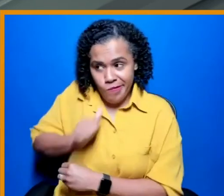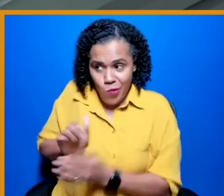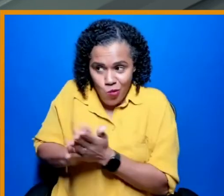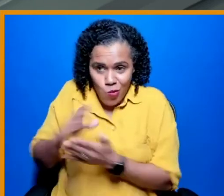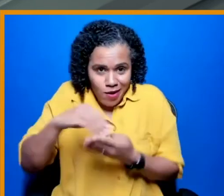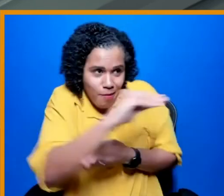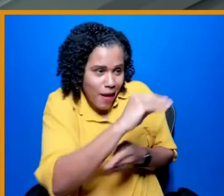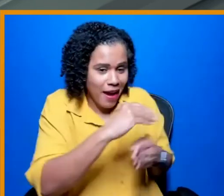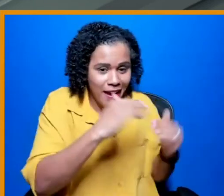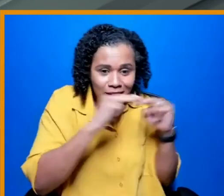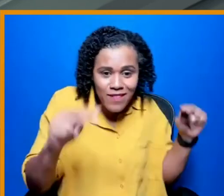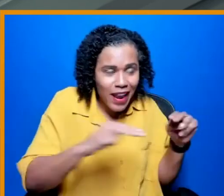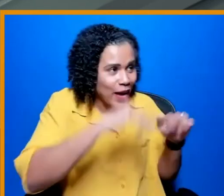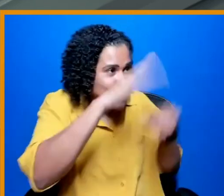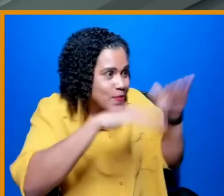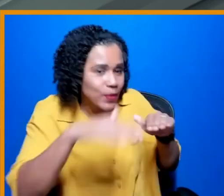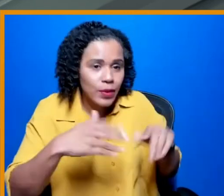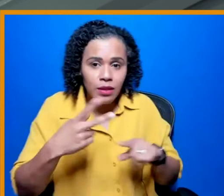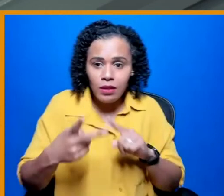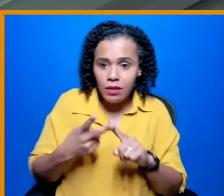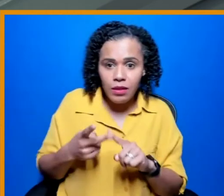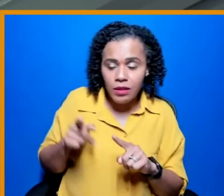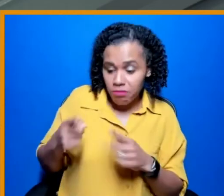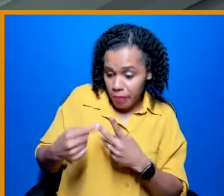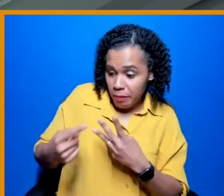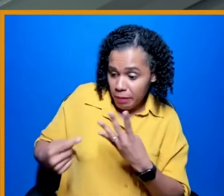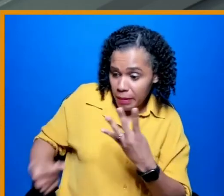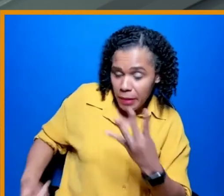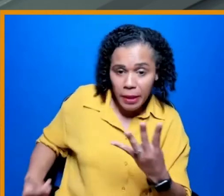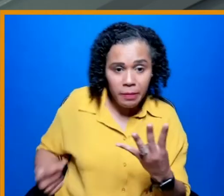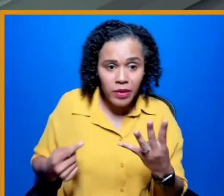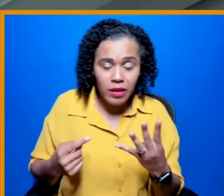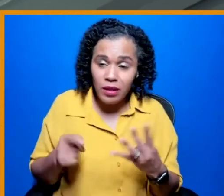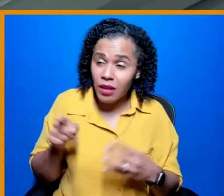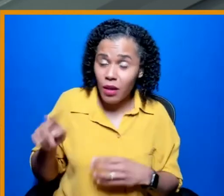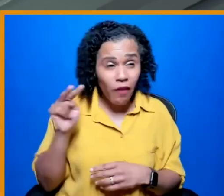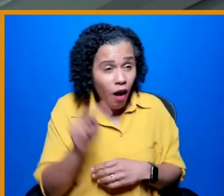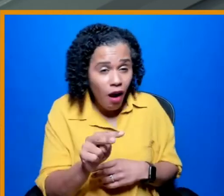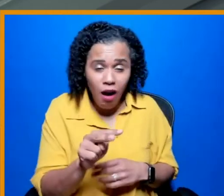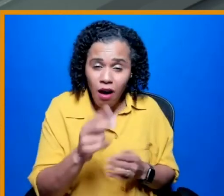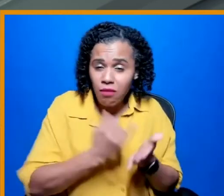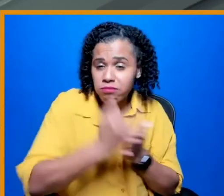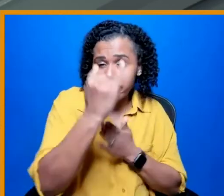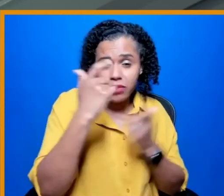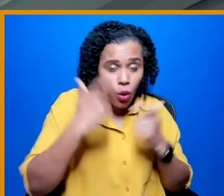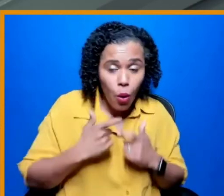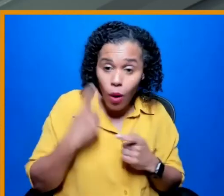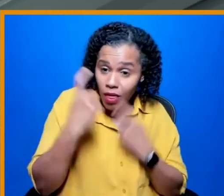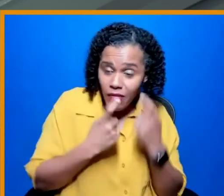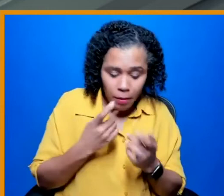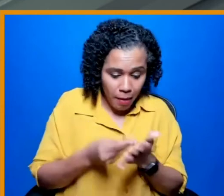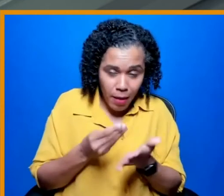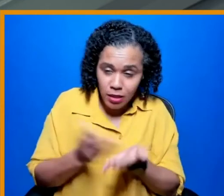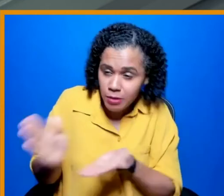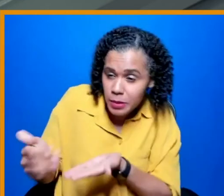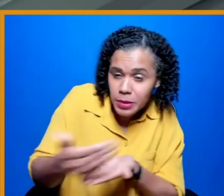lanes for government contracts, which the High Court has ruled were unlawful, though not before ministers funnelled millions of pounds in taxpayers' money into